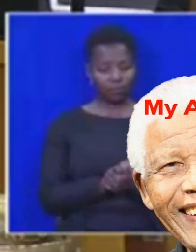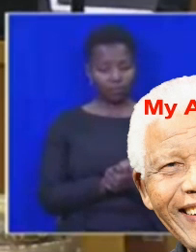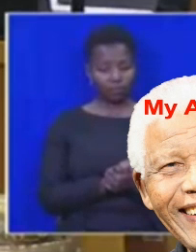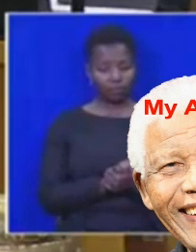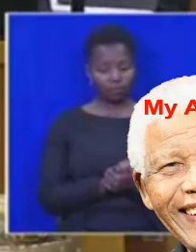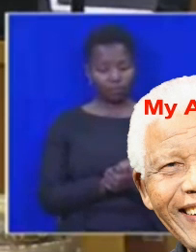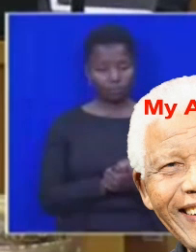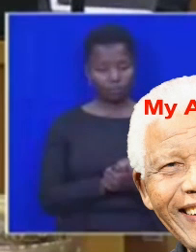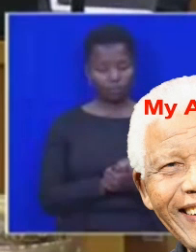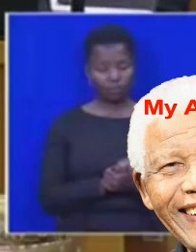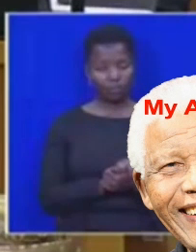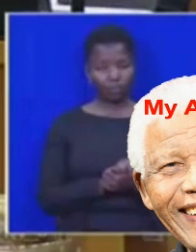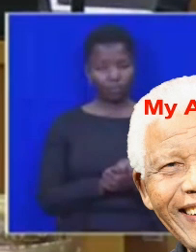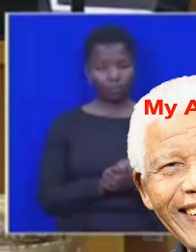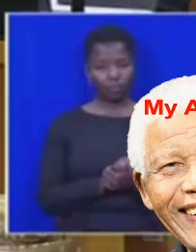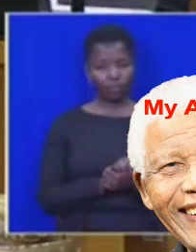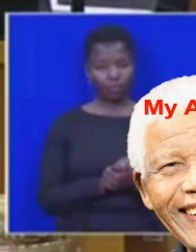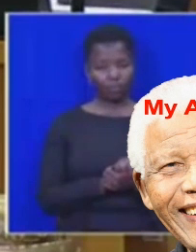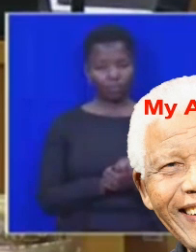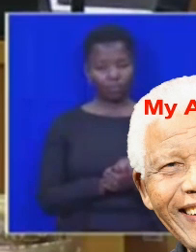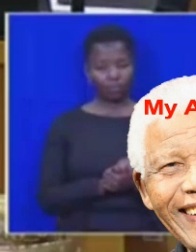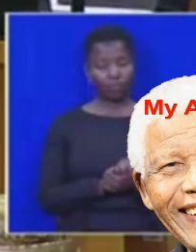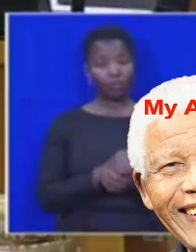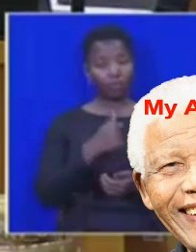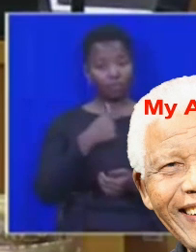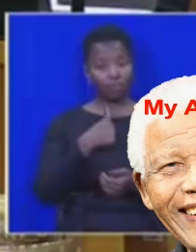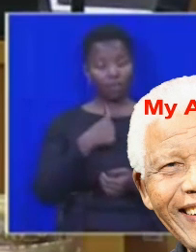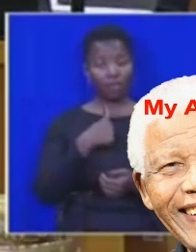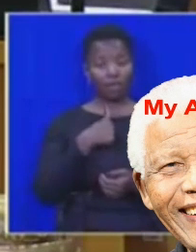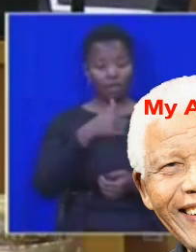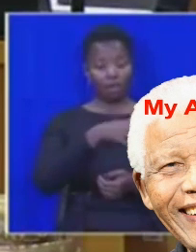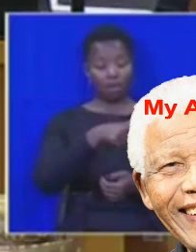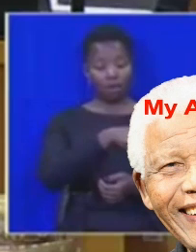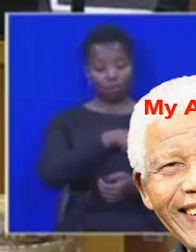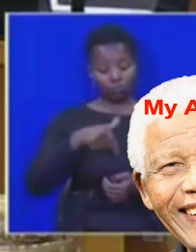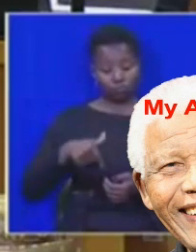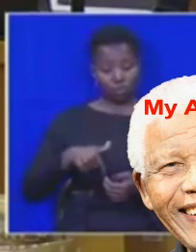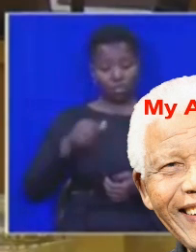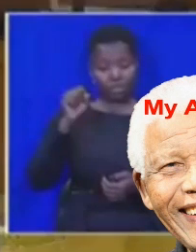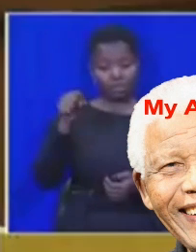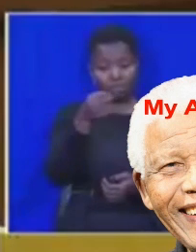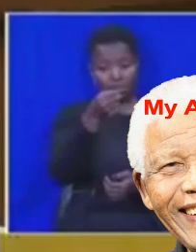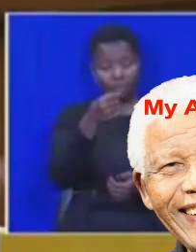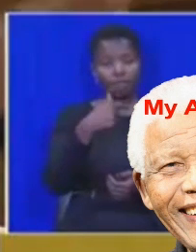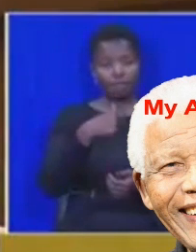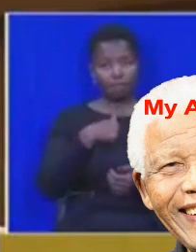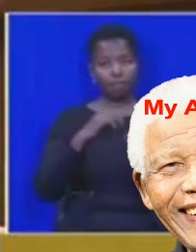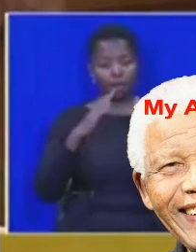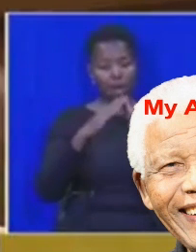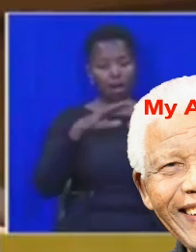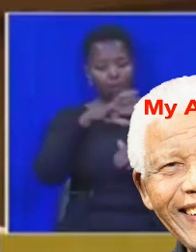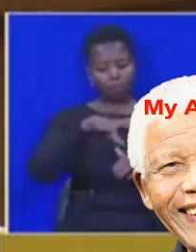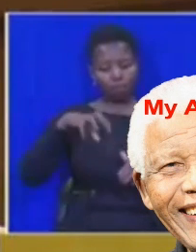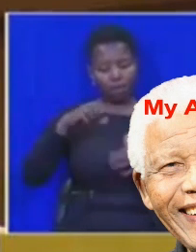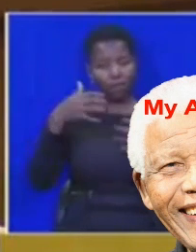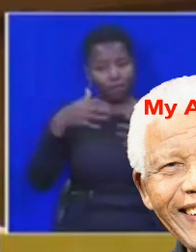By the time I became the president, the buildings were up. The first